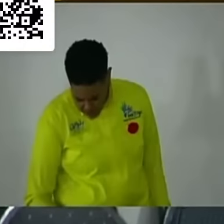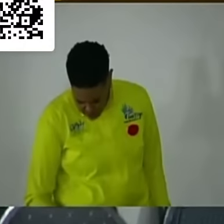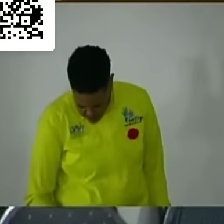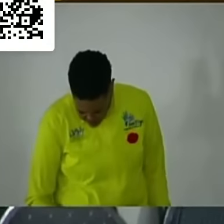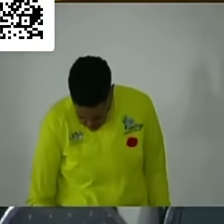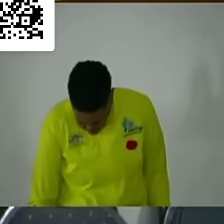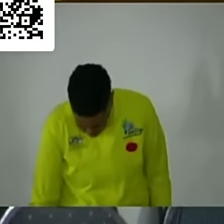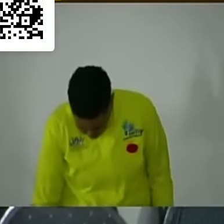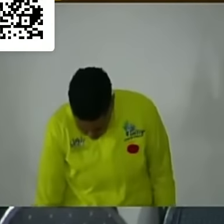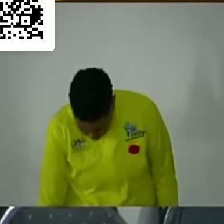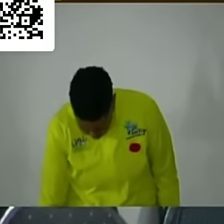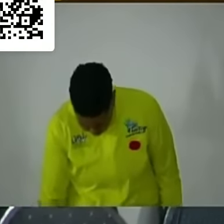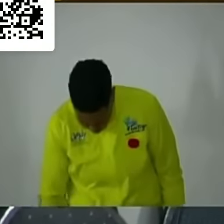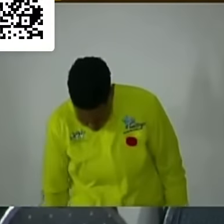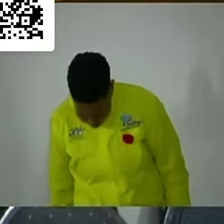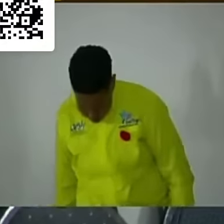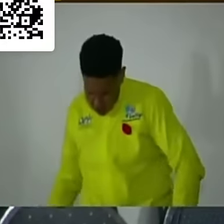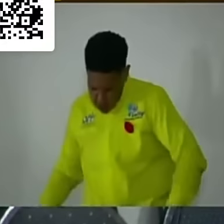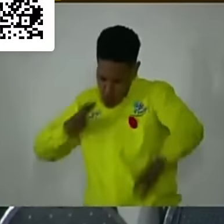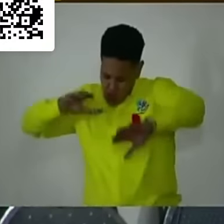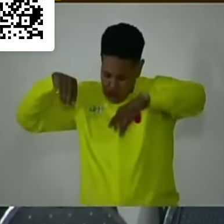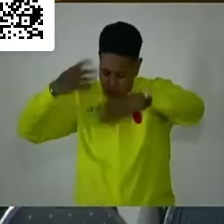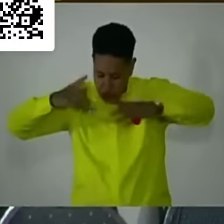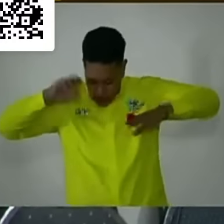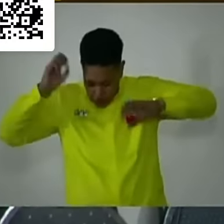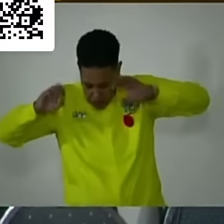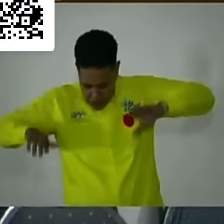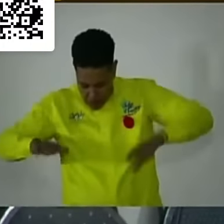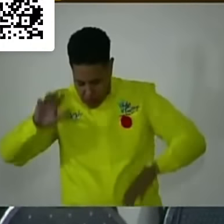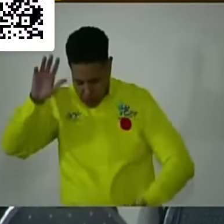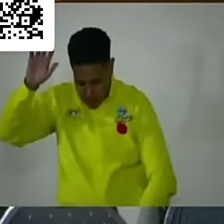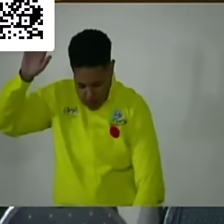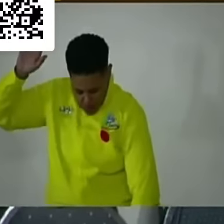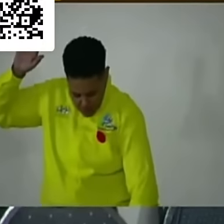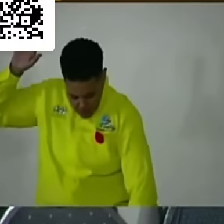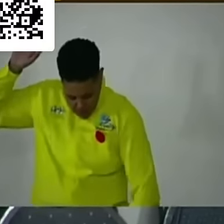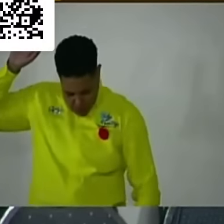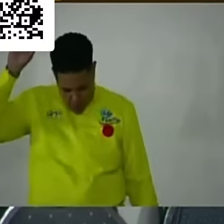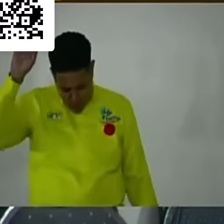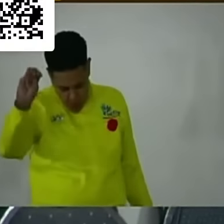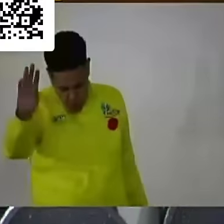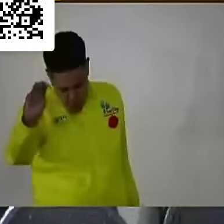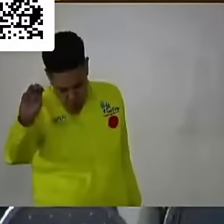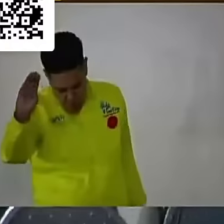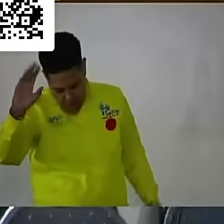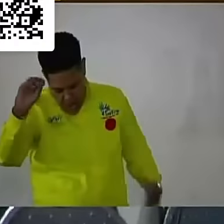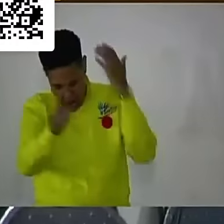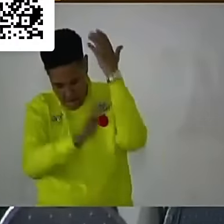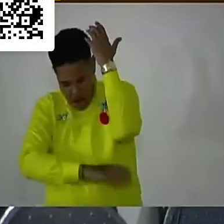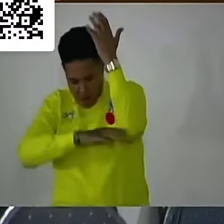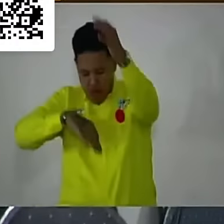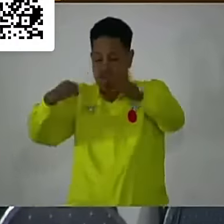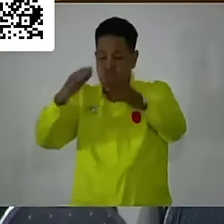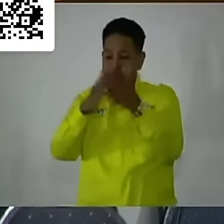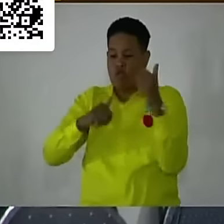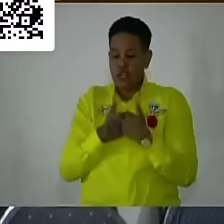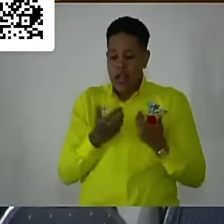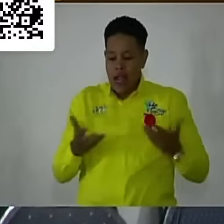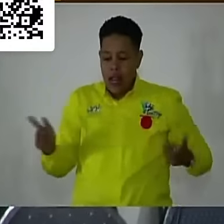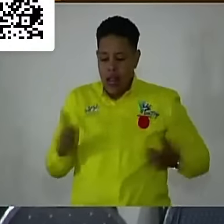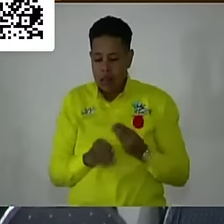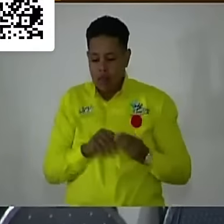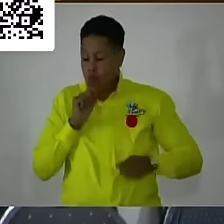Mr. Speaker, water supply has been provided to Cornwall and Falmouth. However, there are still some challenges as outlined. And so we're working with